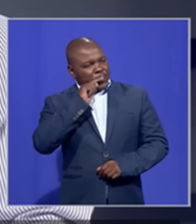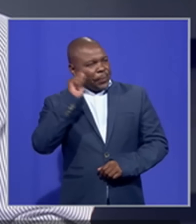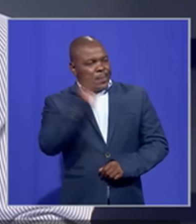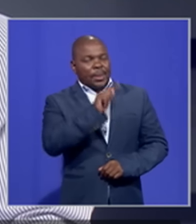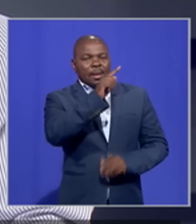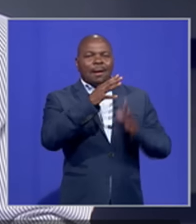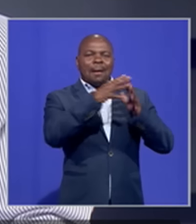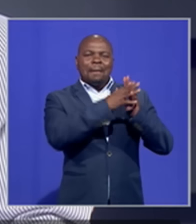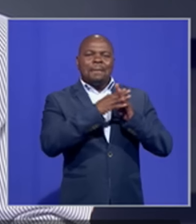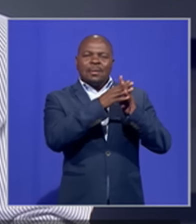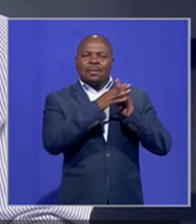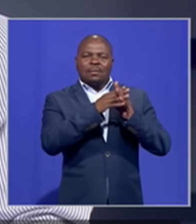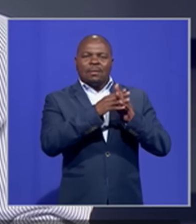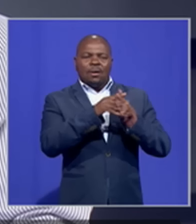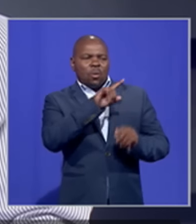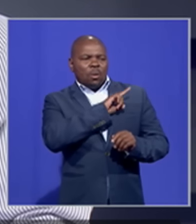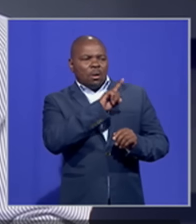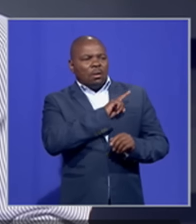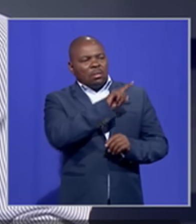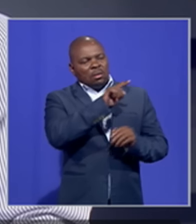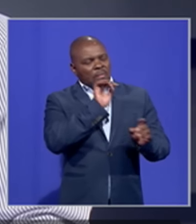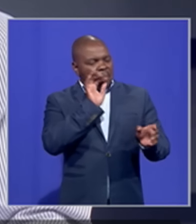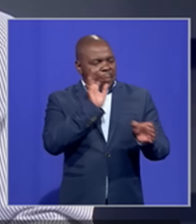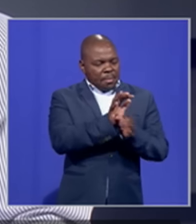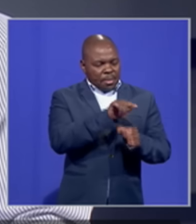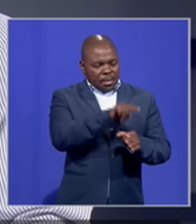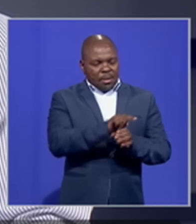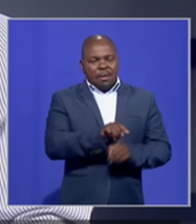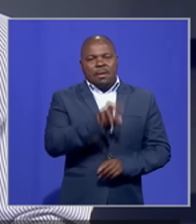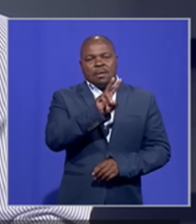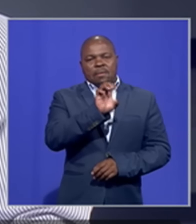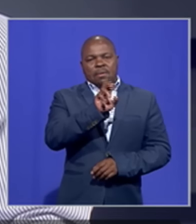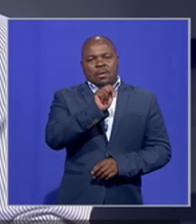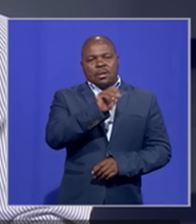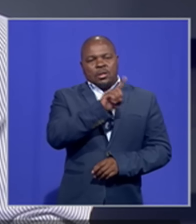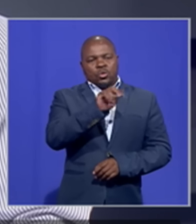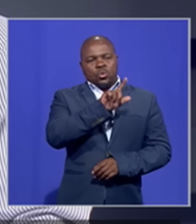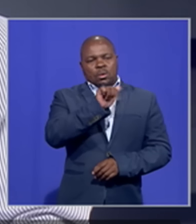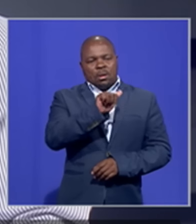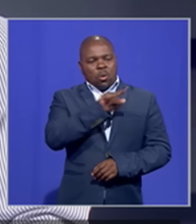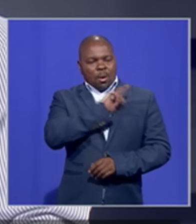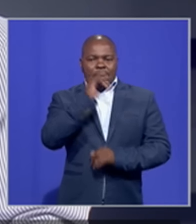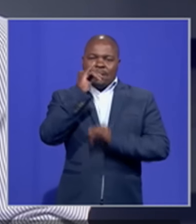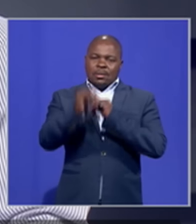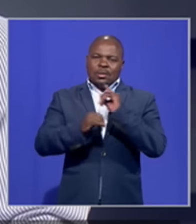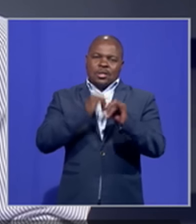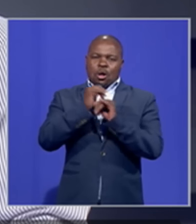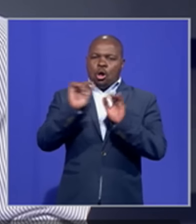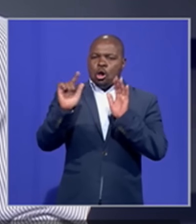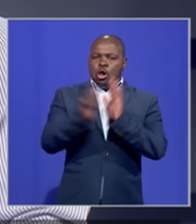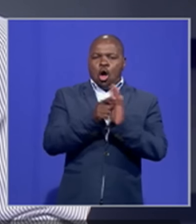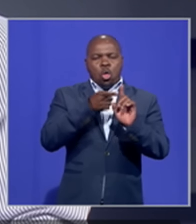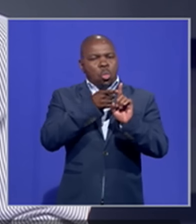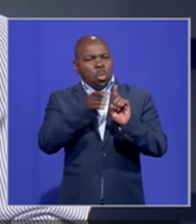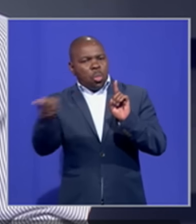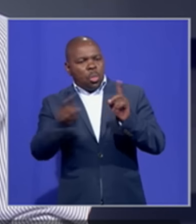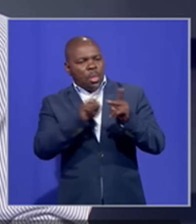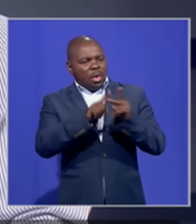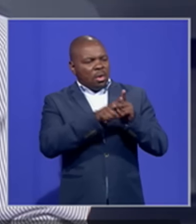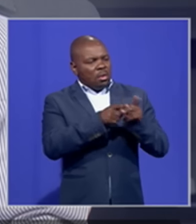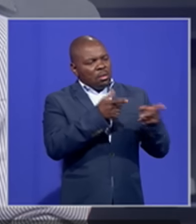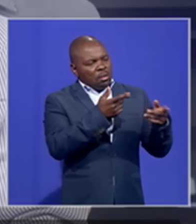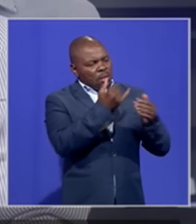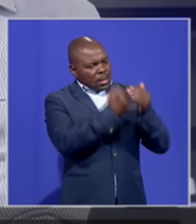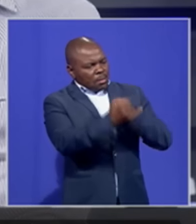United States action against the Venezuelan government, the violation of international law and national sovereignty of Venezuela,